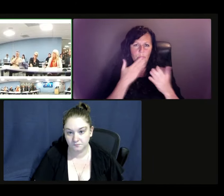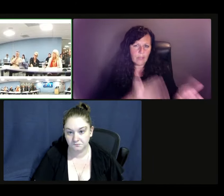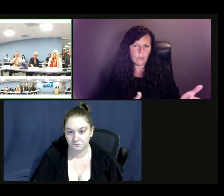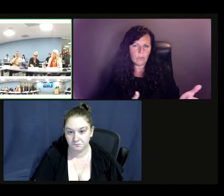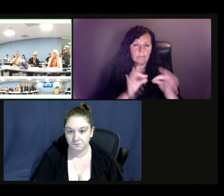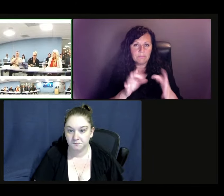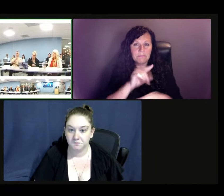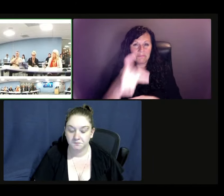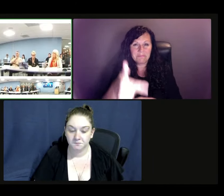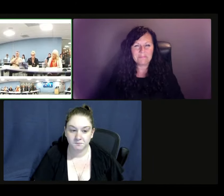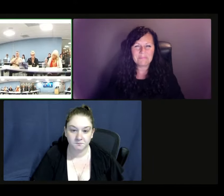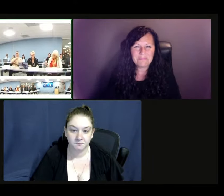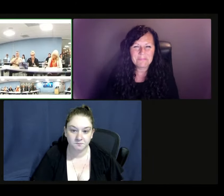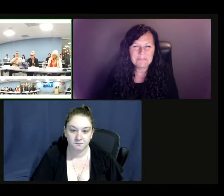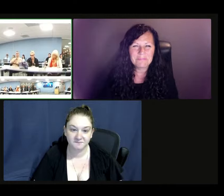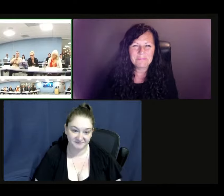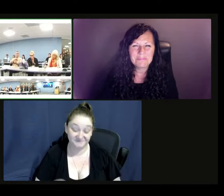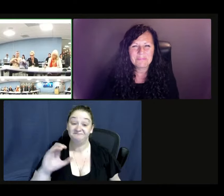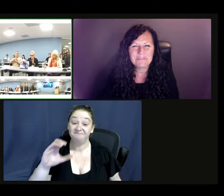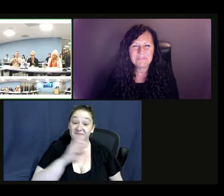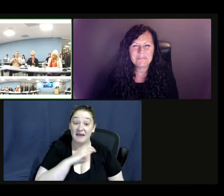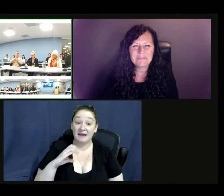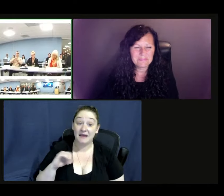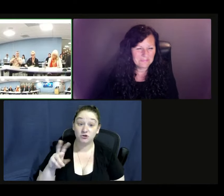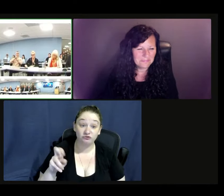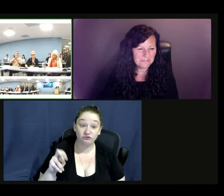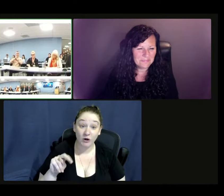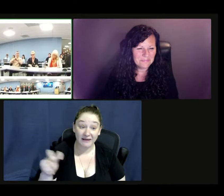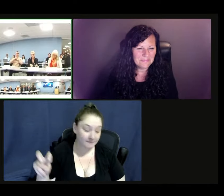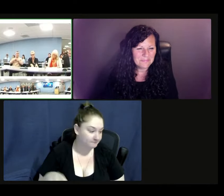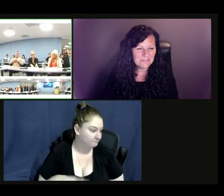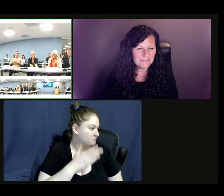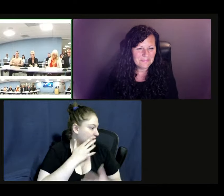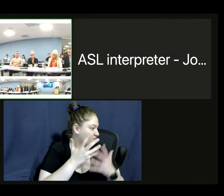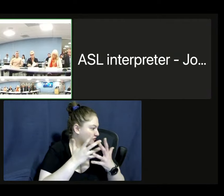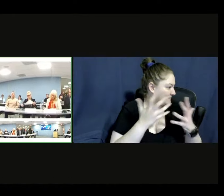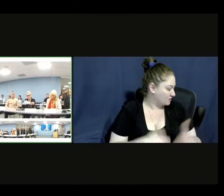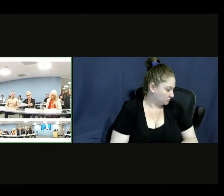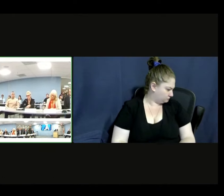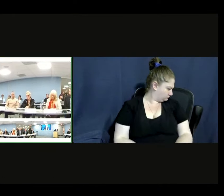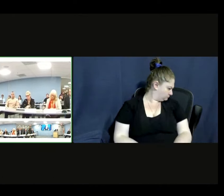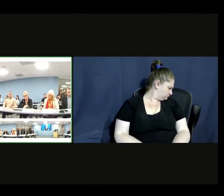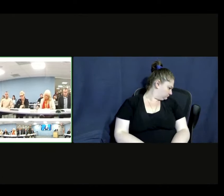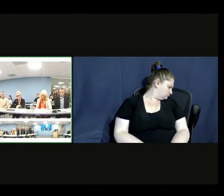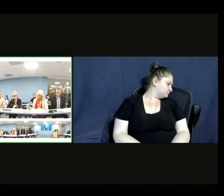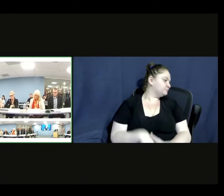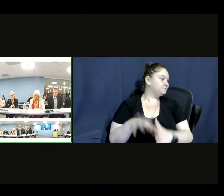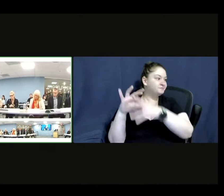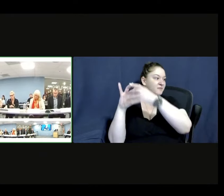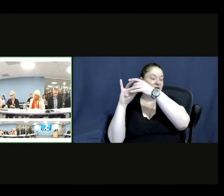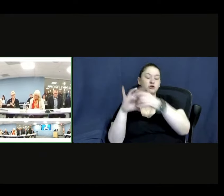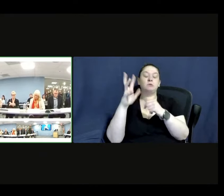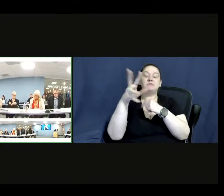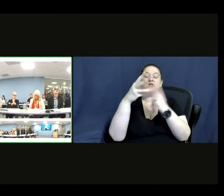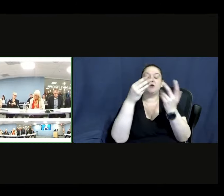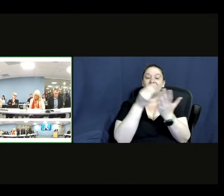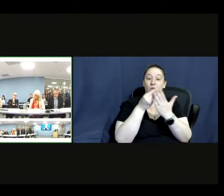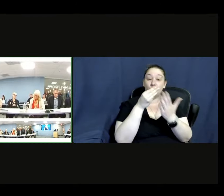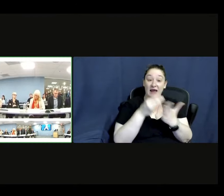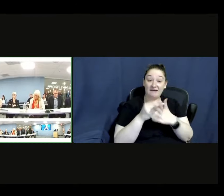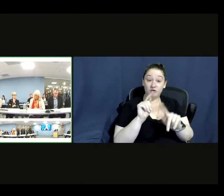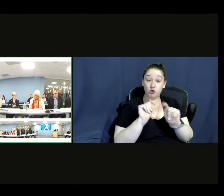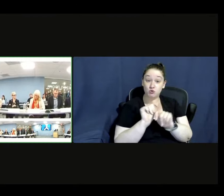you, Councilor. Councilor Varney. Thank you very much. In terms of a revenue task force,